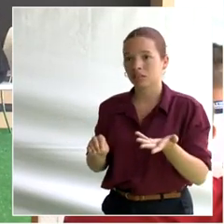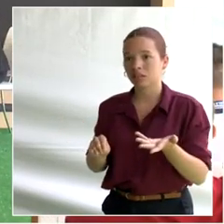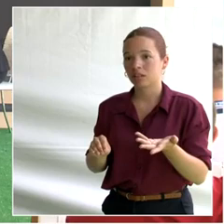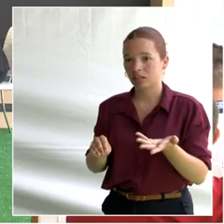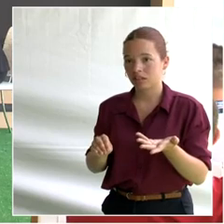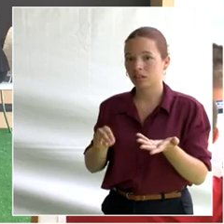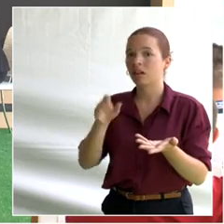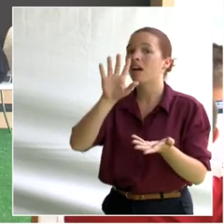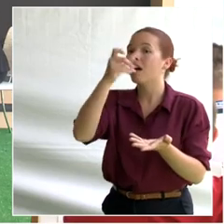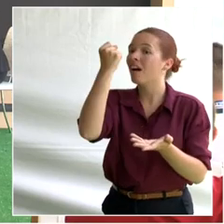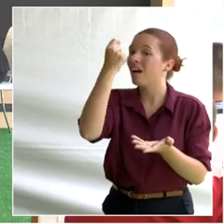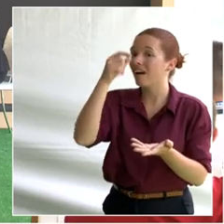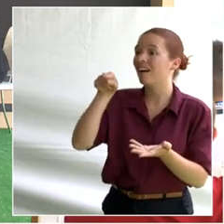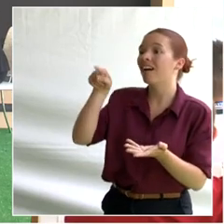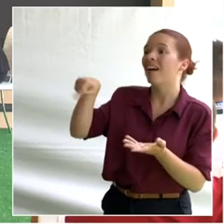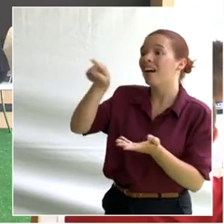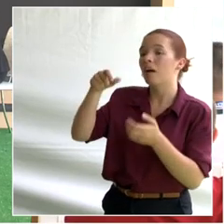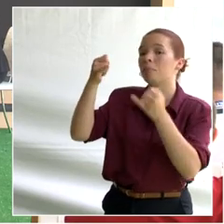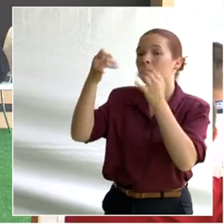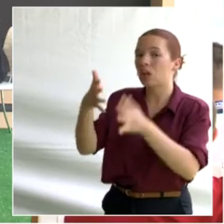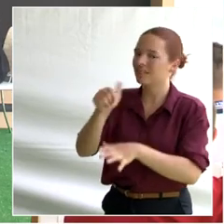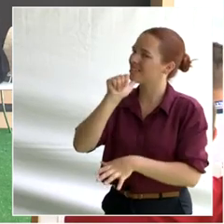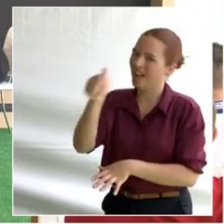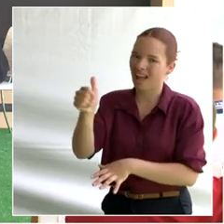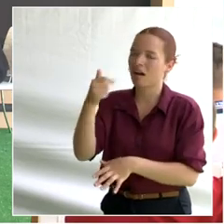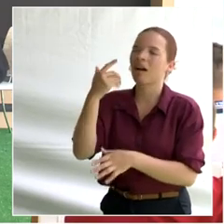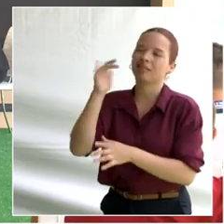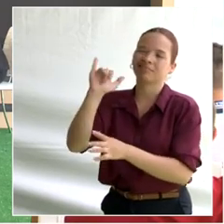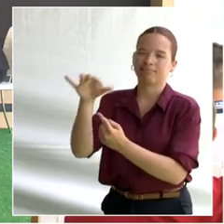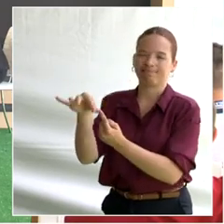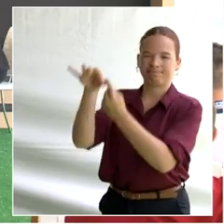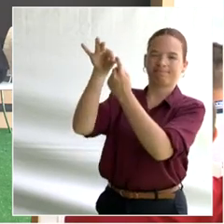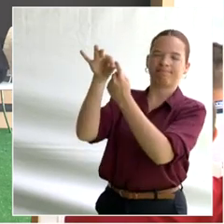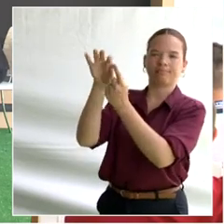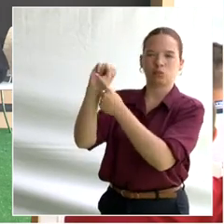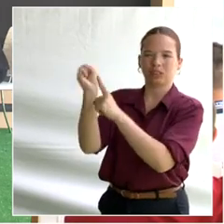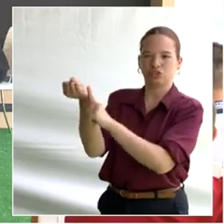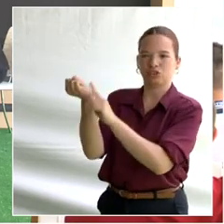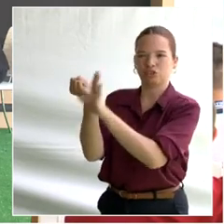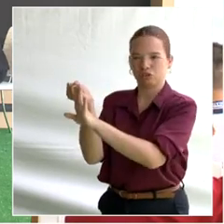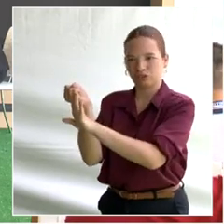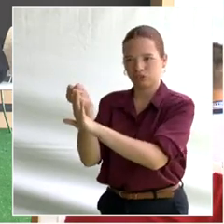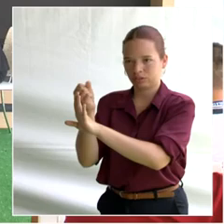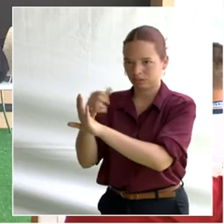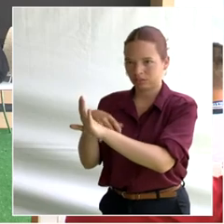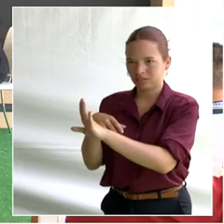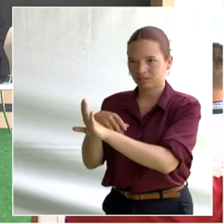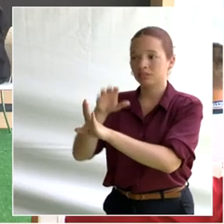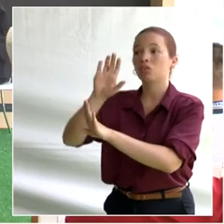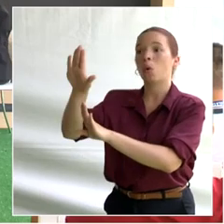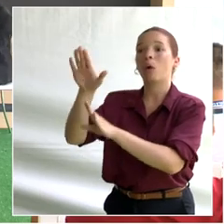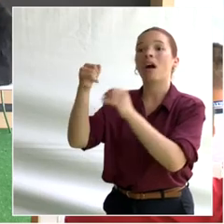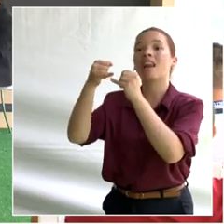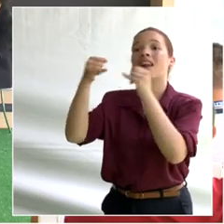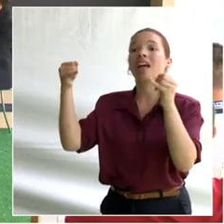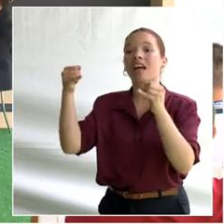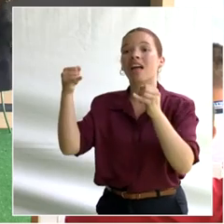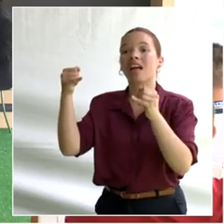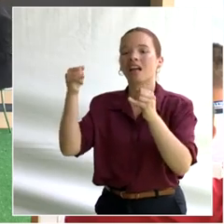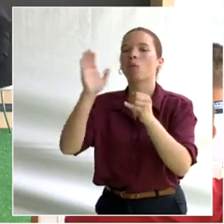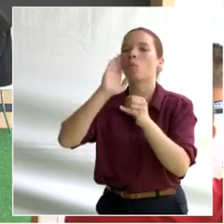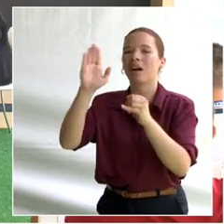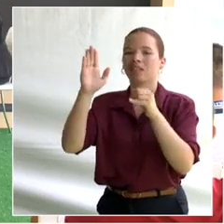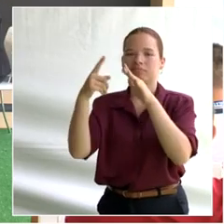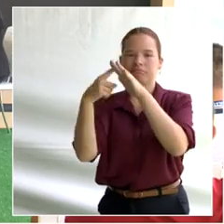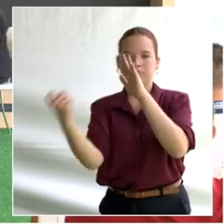what we're going to do first. And that line will belong to Jennifer Brady. Okay, so we'll stand by and get this technical